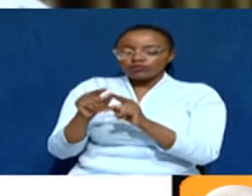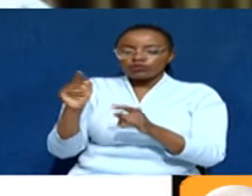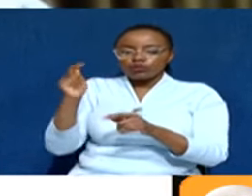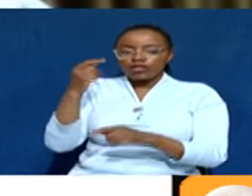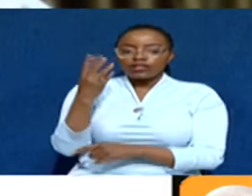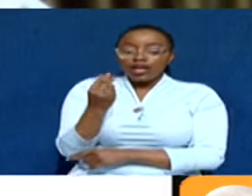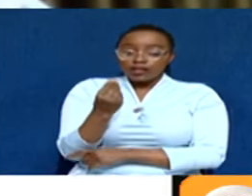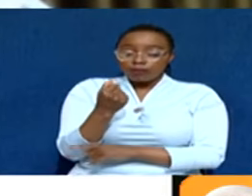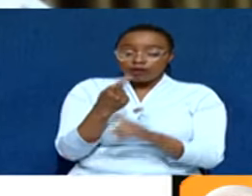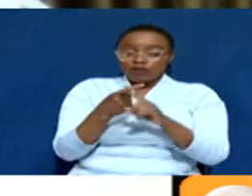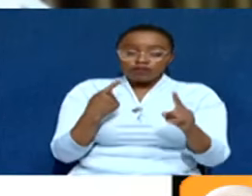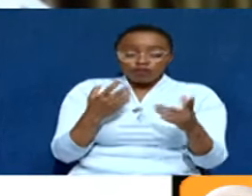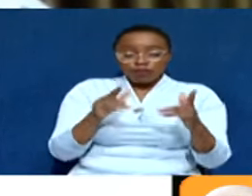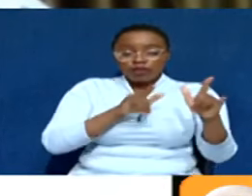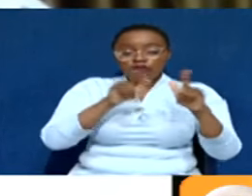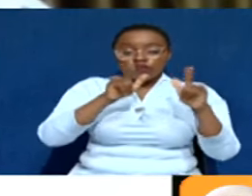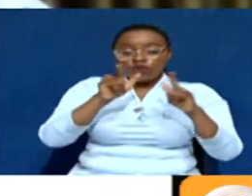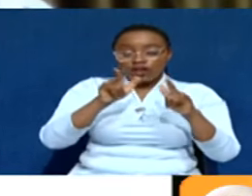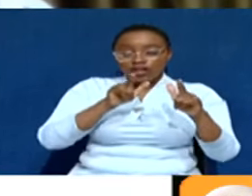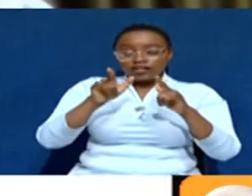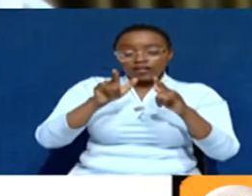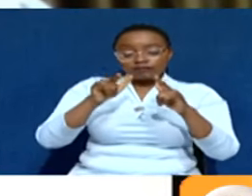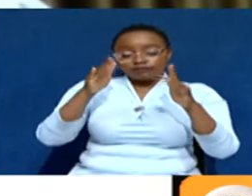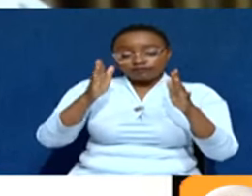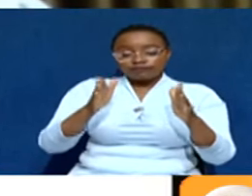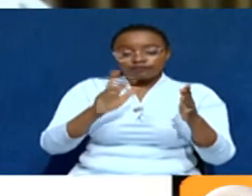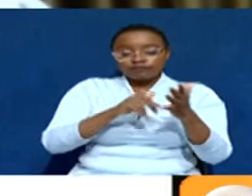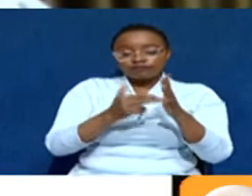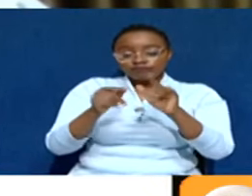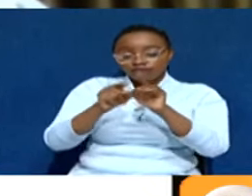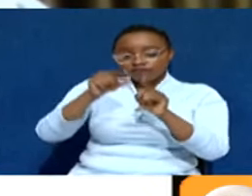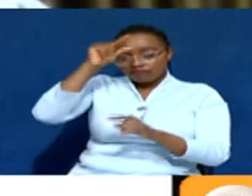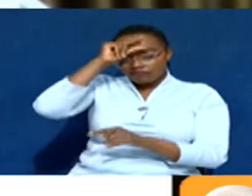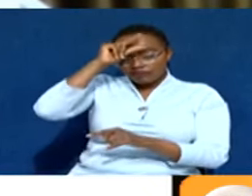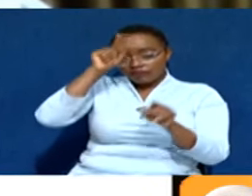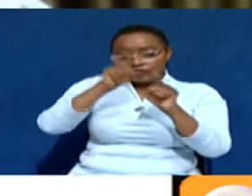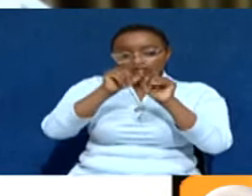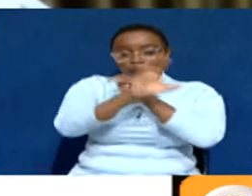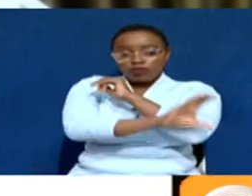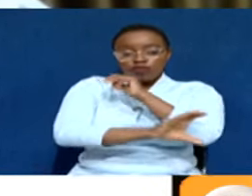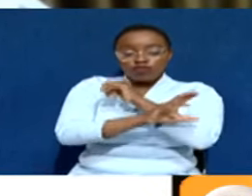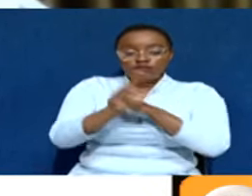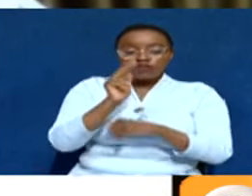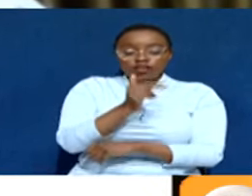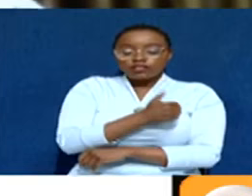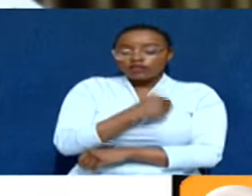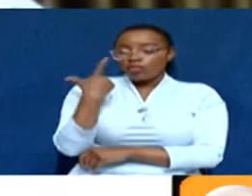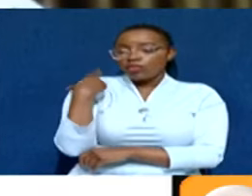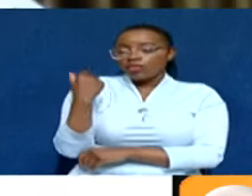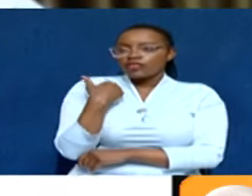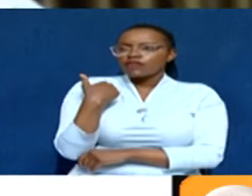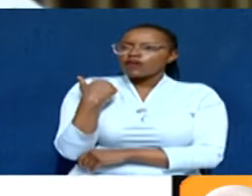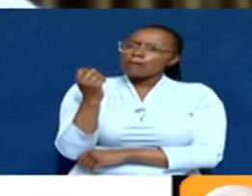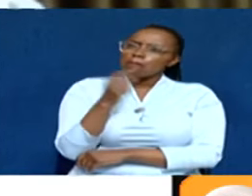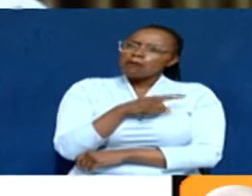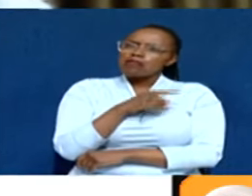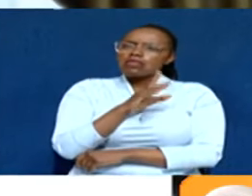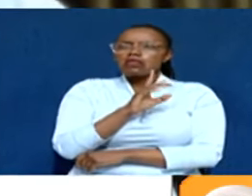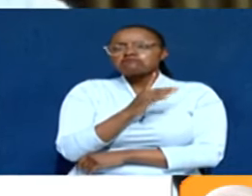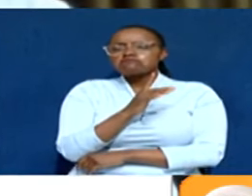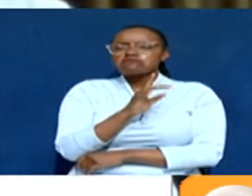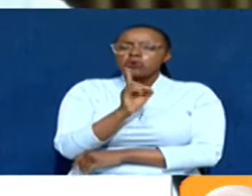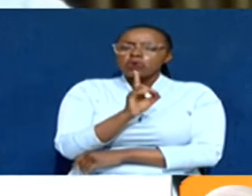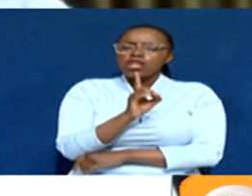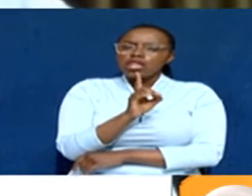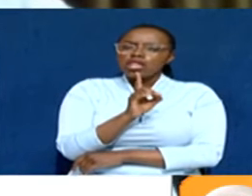shillings from migrant workers' remittance. So as a government, as a country, we have recently